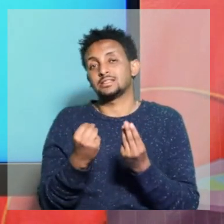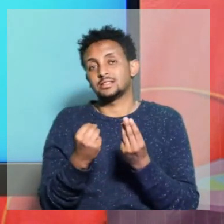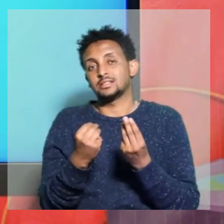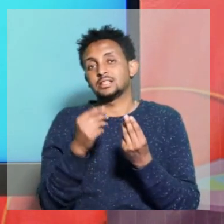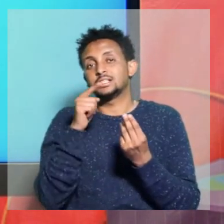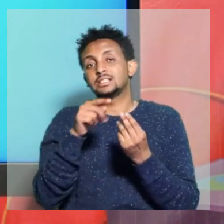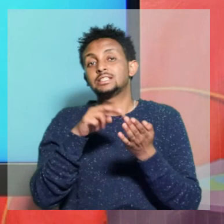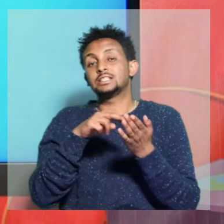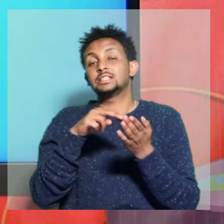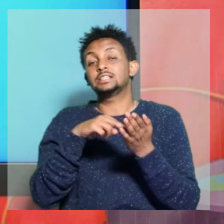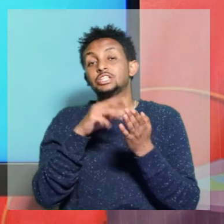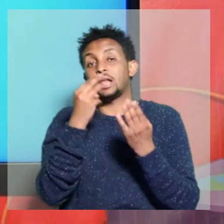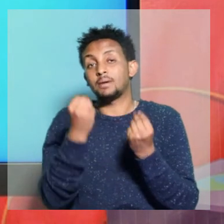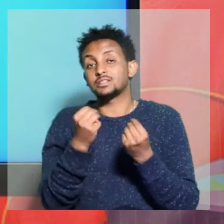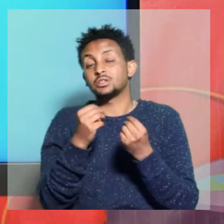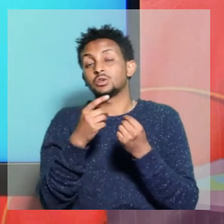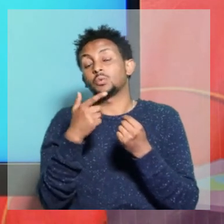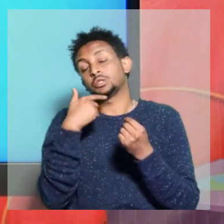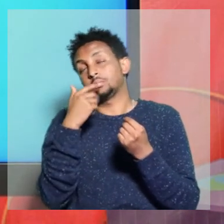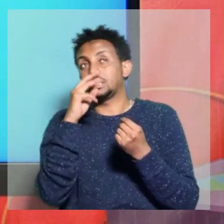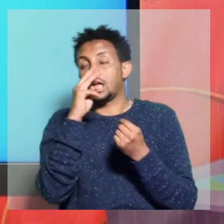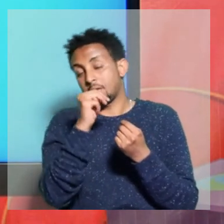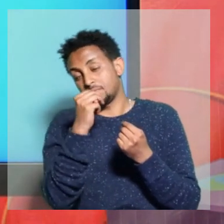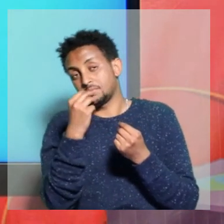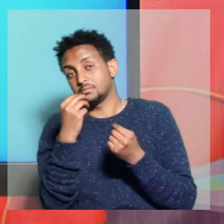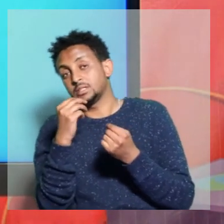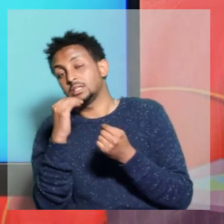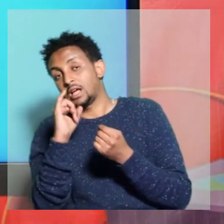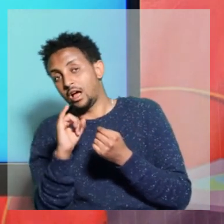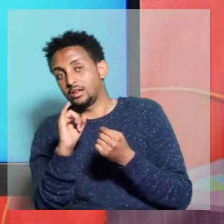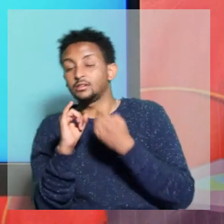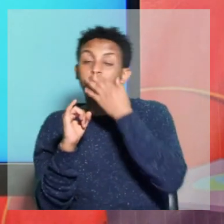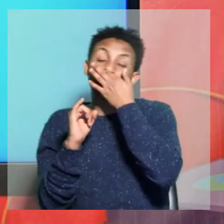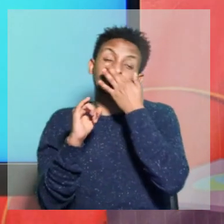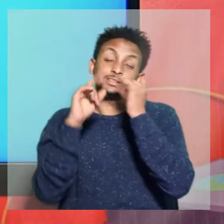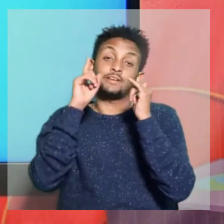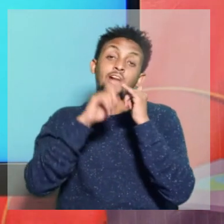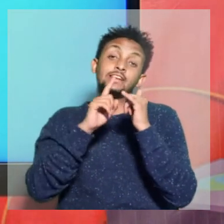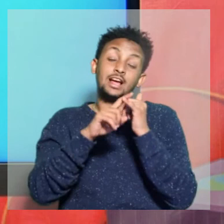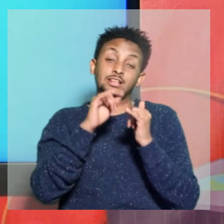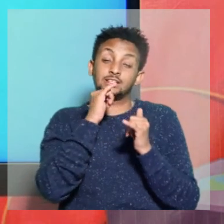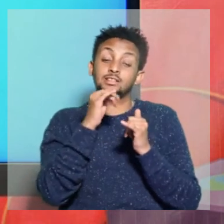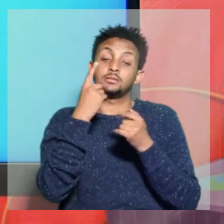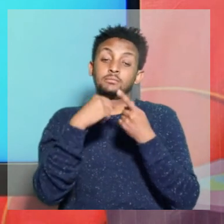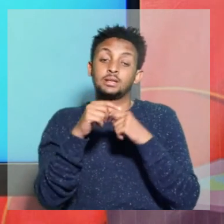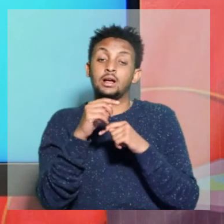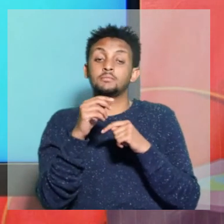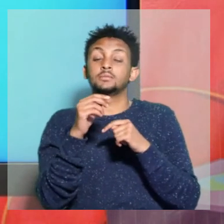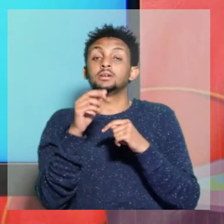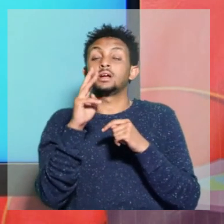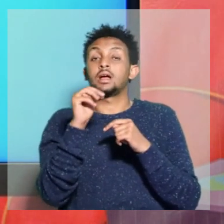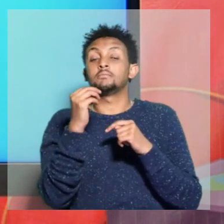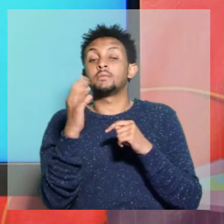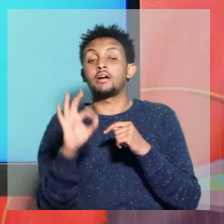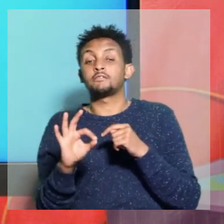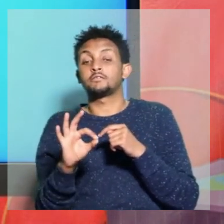So the initial mass of the rocket, let it be m initial, but the final mass of the rocket becomes half of